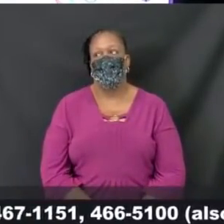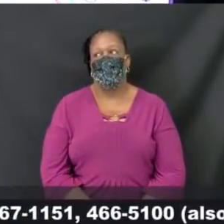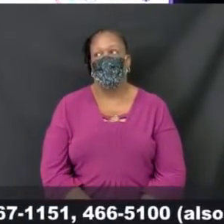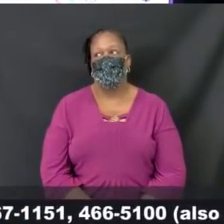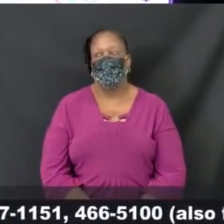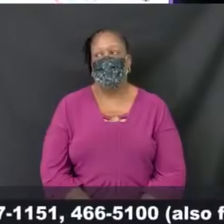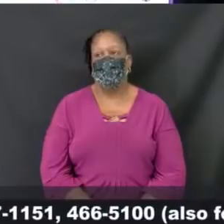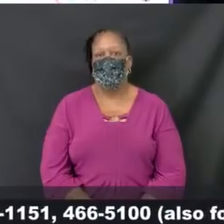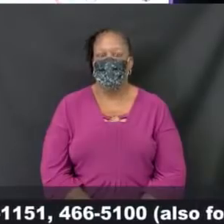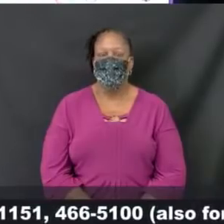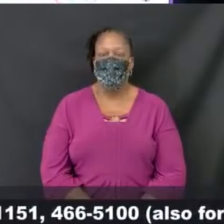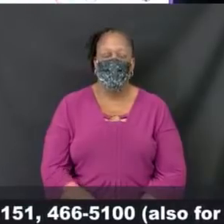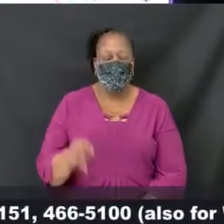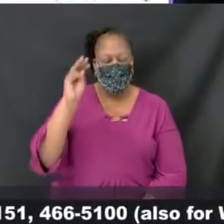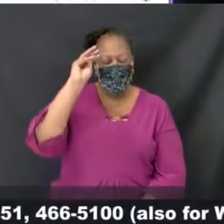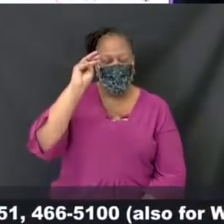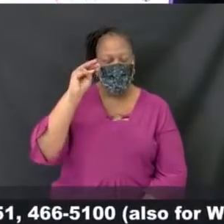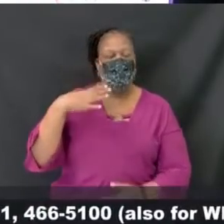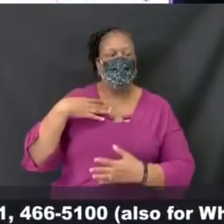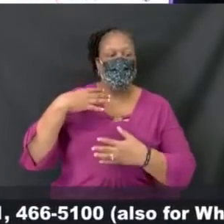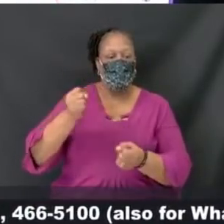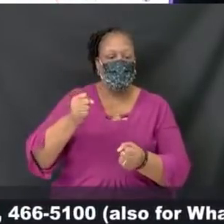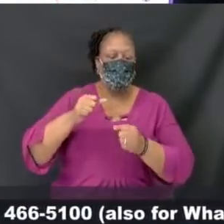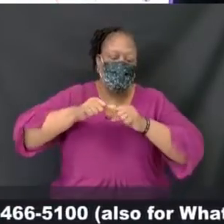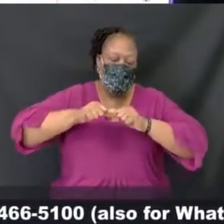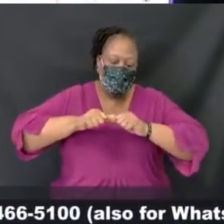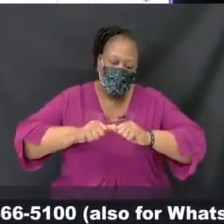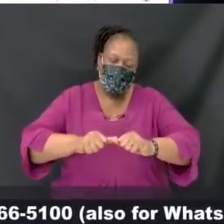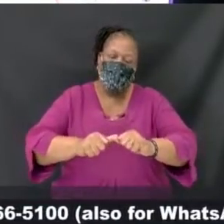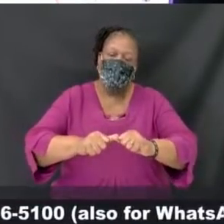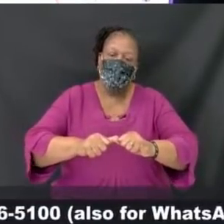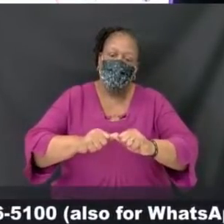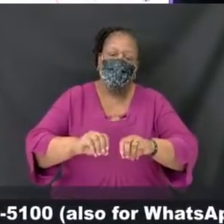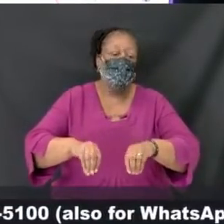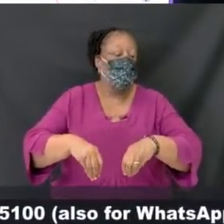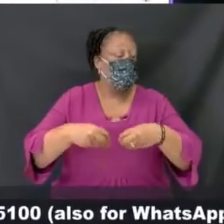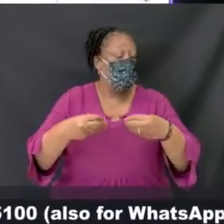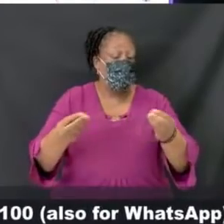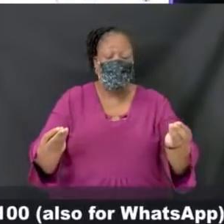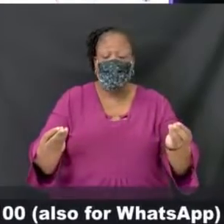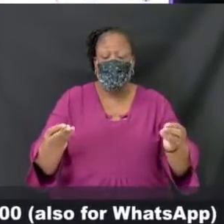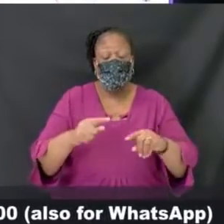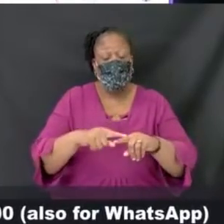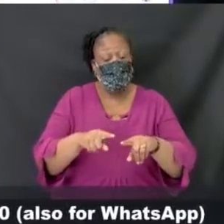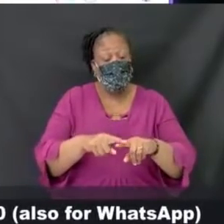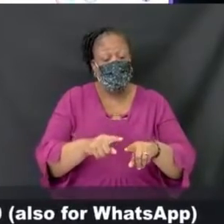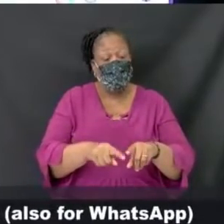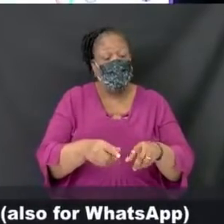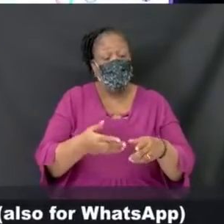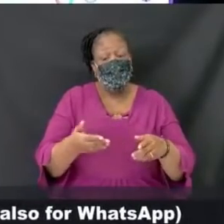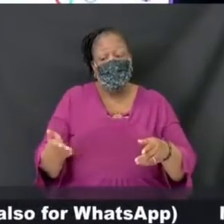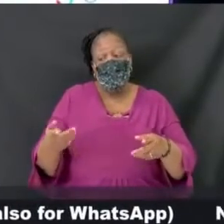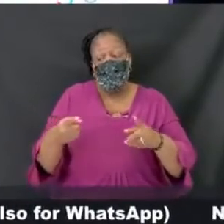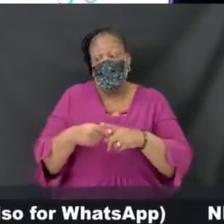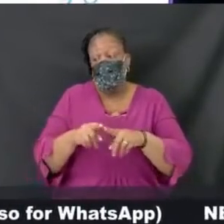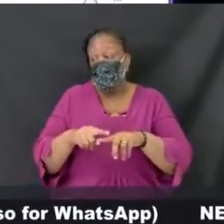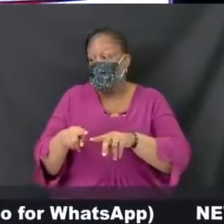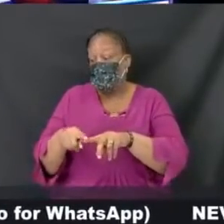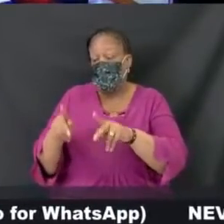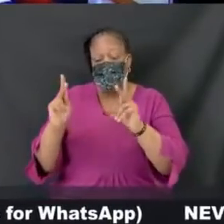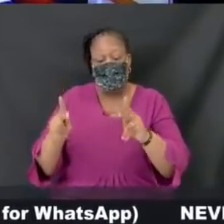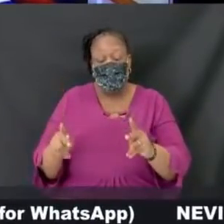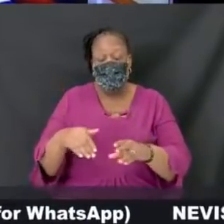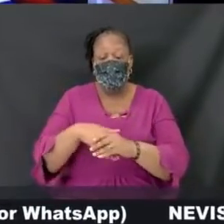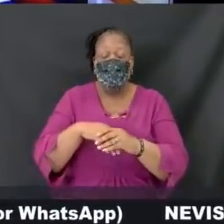The Ministry of Health continues to provide general health services to the population of St. Kitts